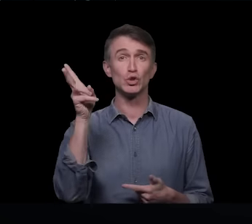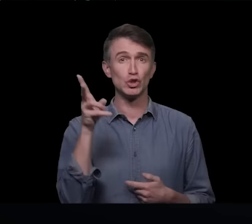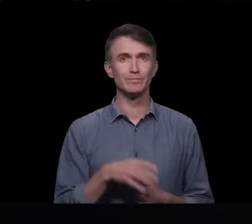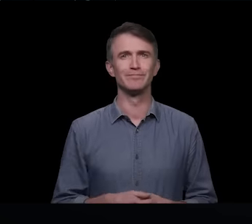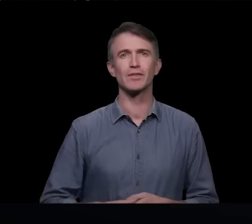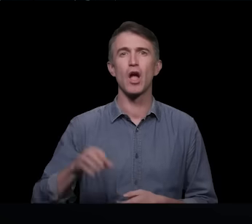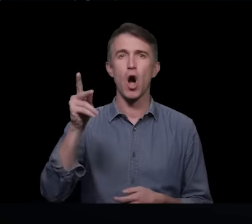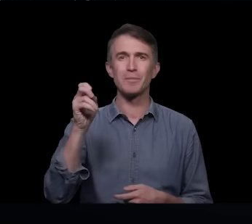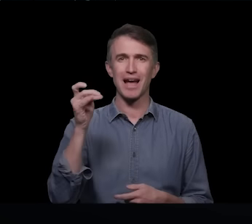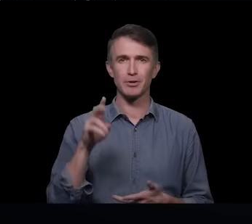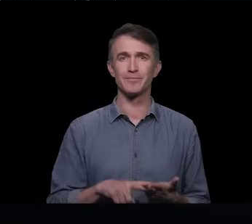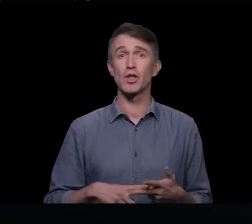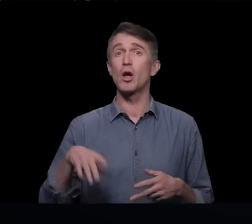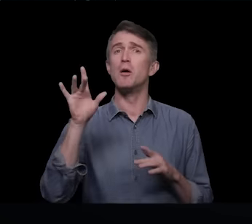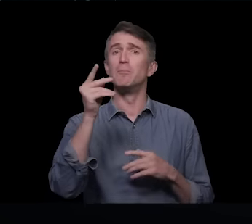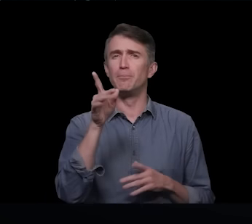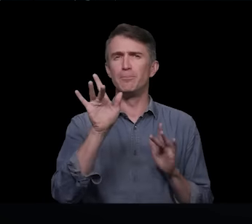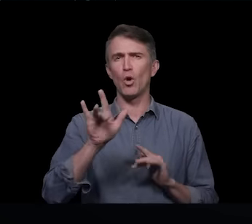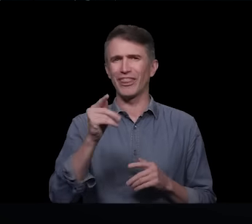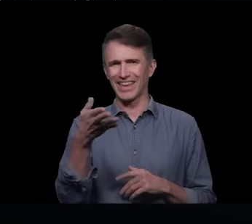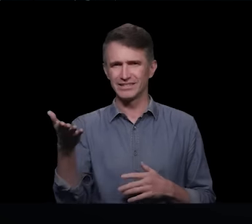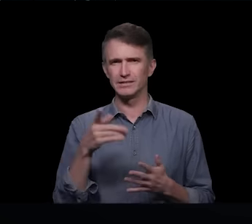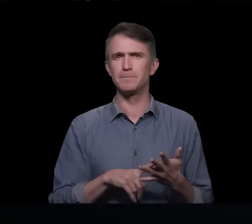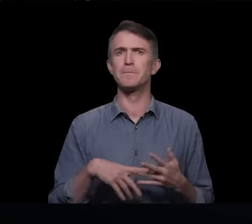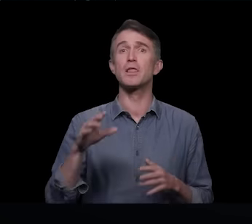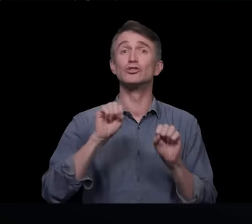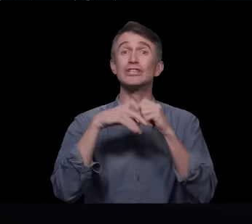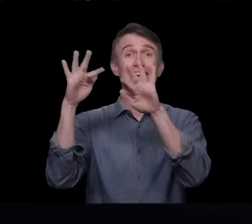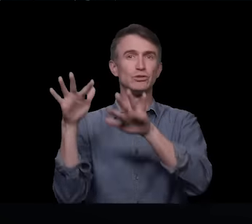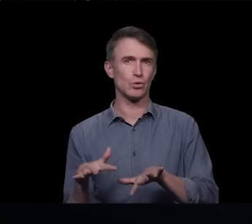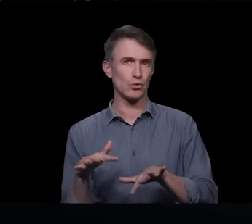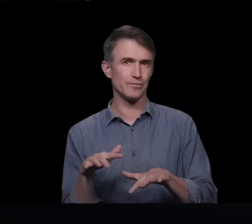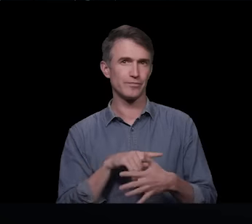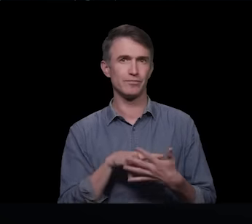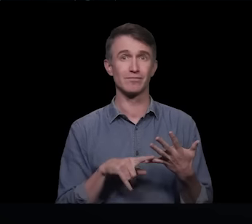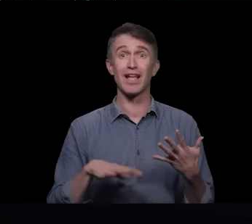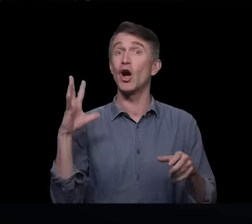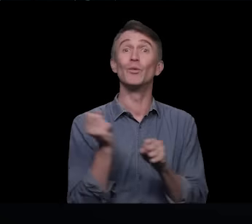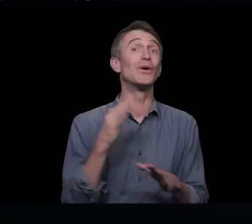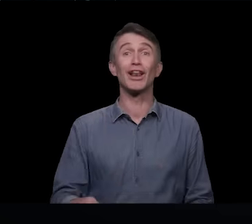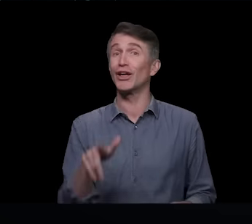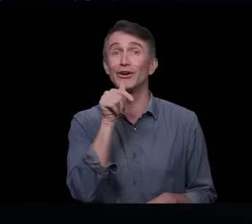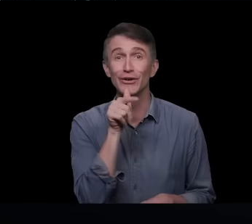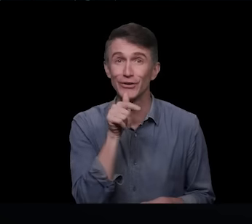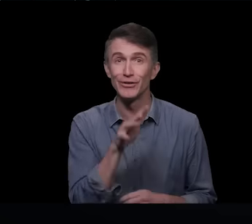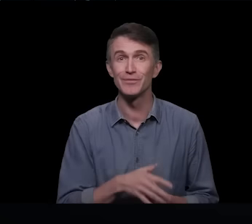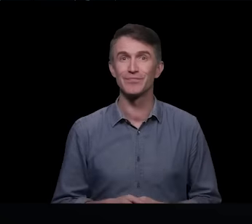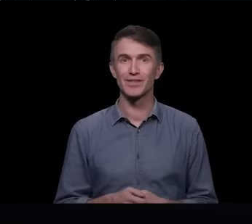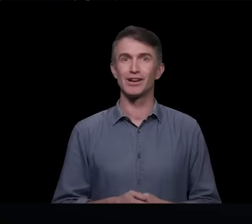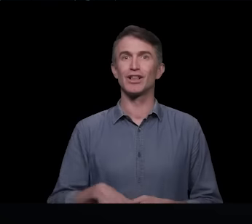2, Oppenheimer, Poor Things, and Society of the Snow. And the winner is...